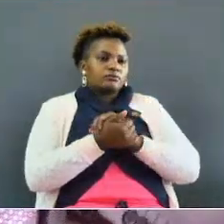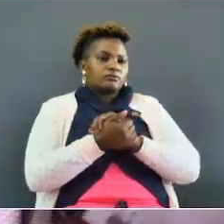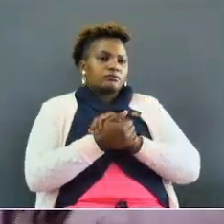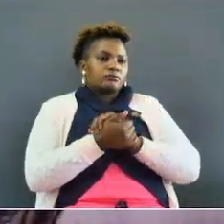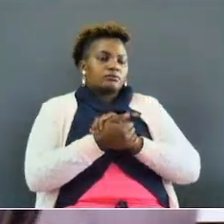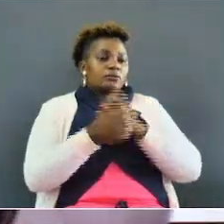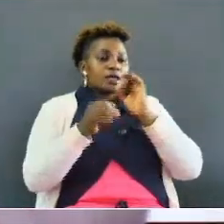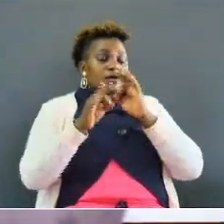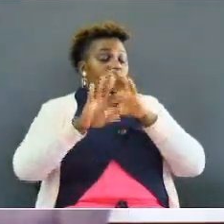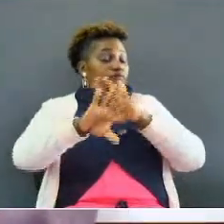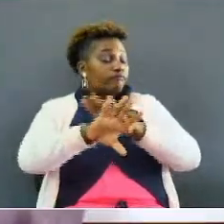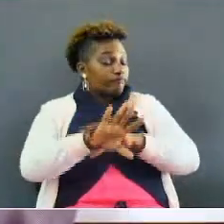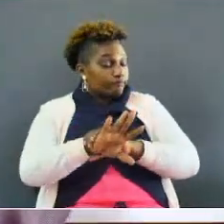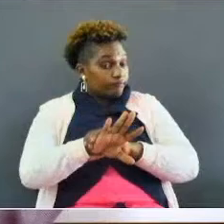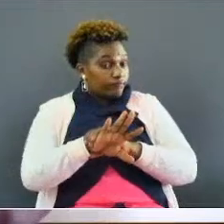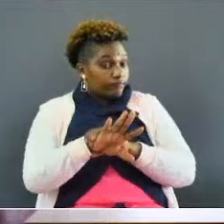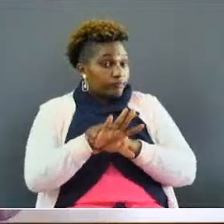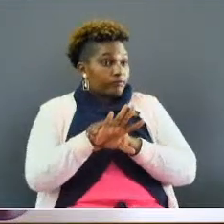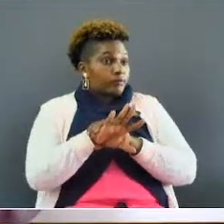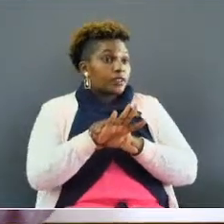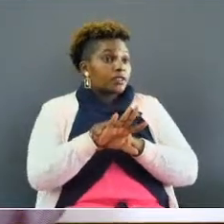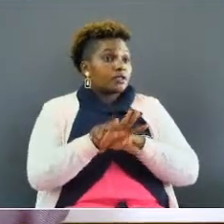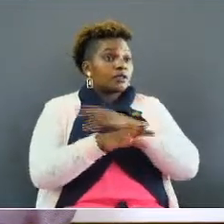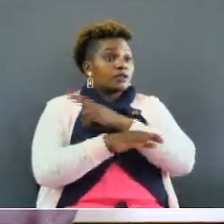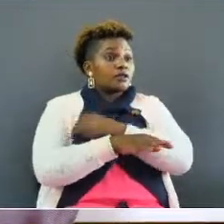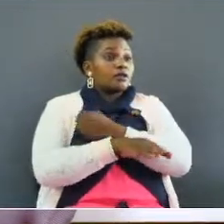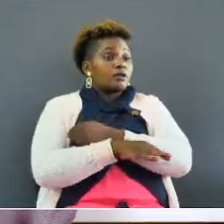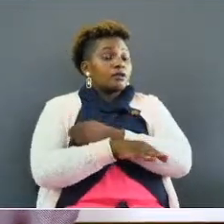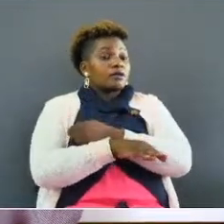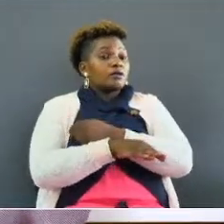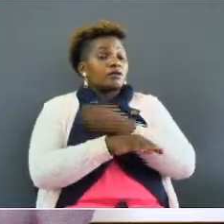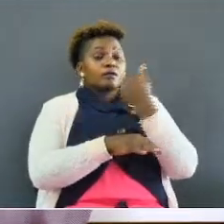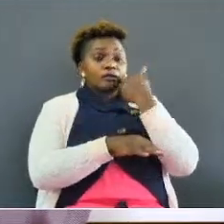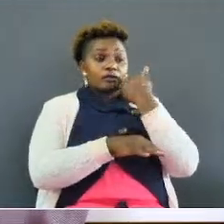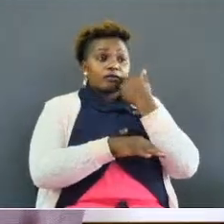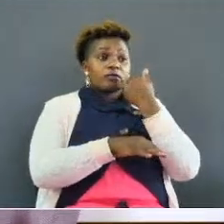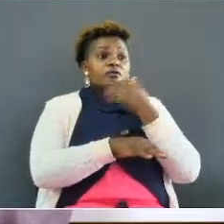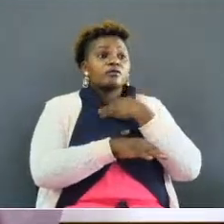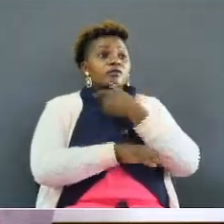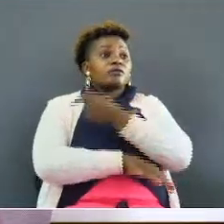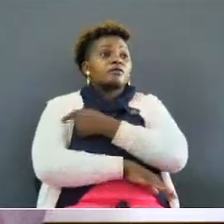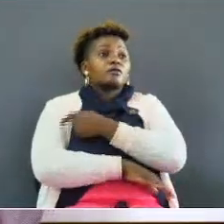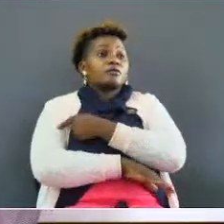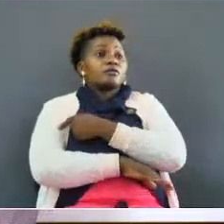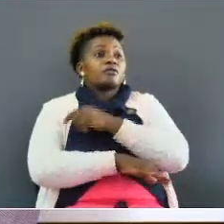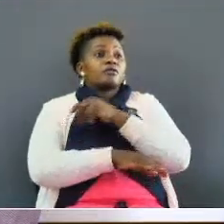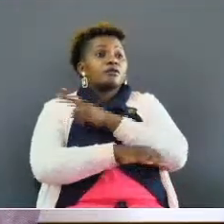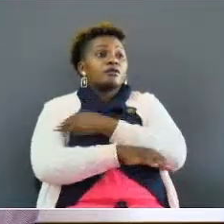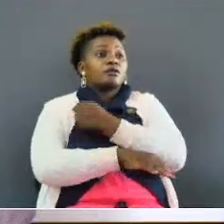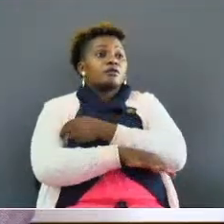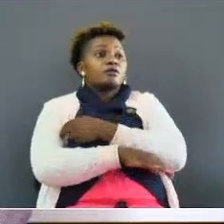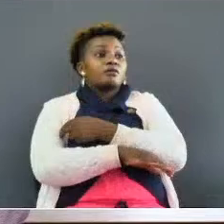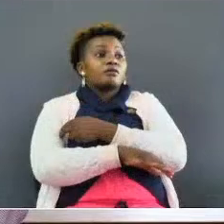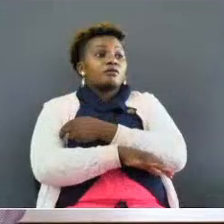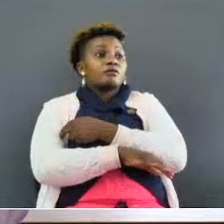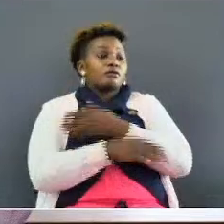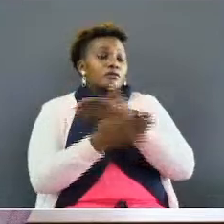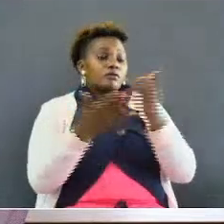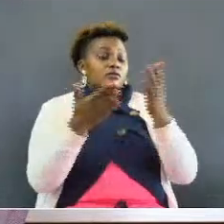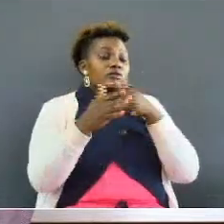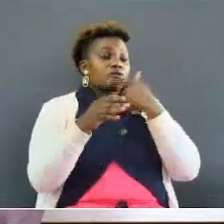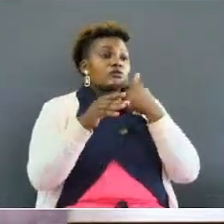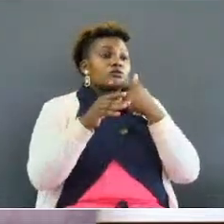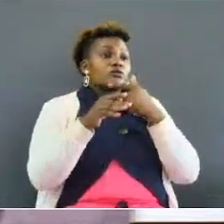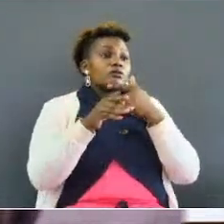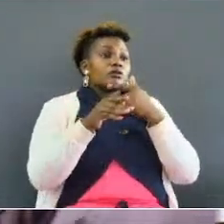If you get to need to be admitted, then you have severe disease and you need the doctors in hospital, and there are those who will also